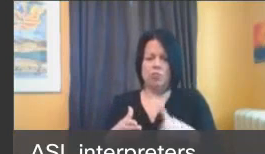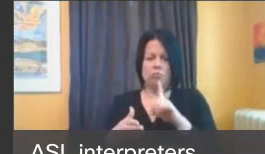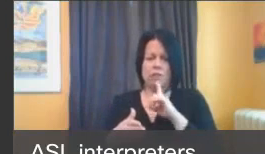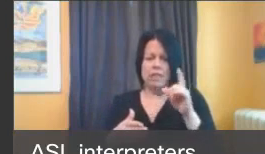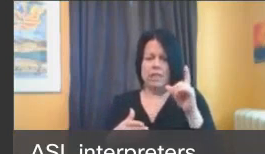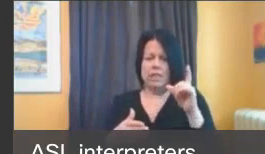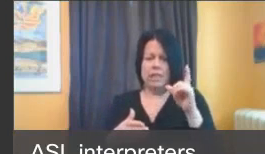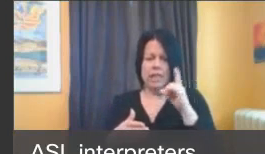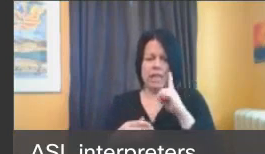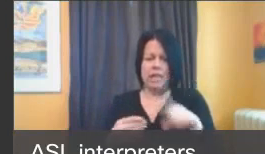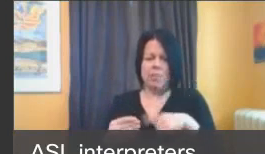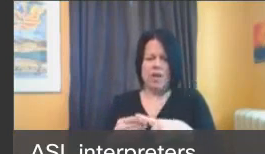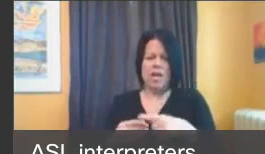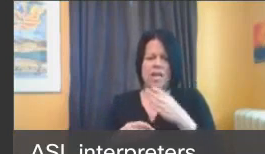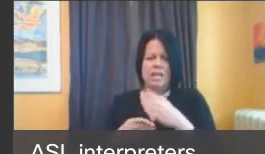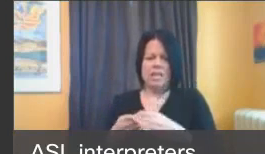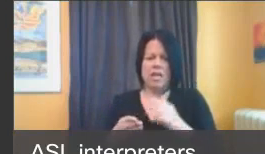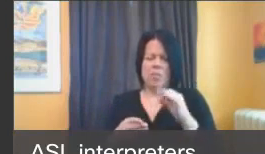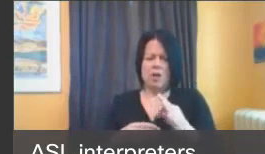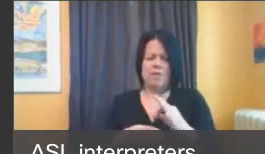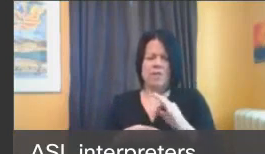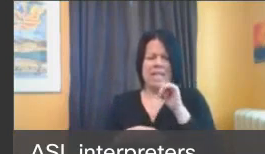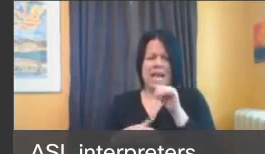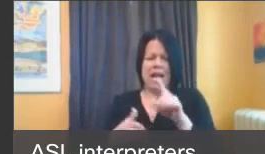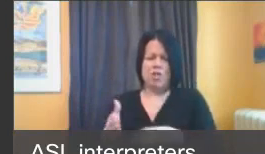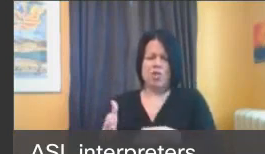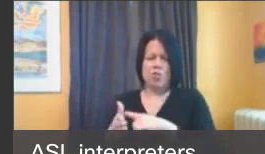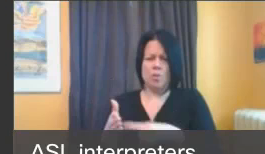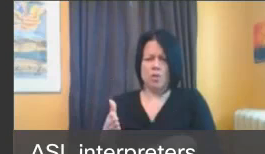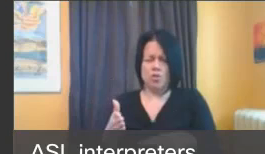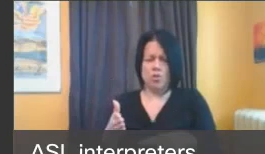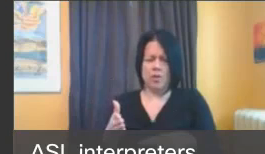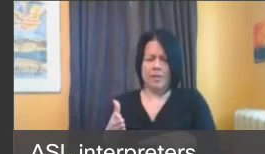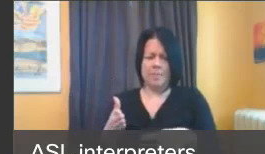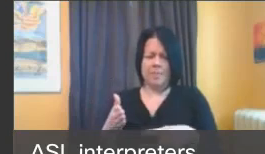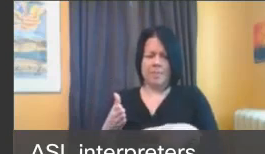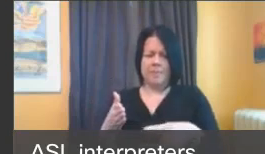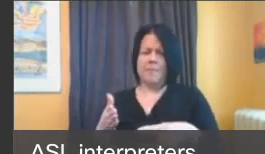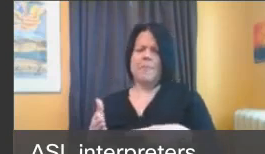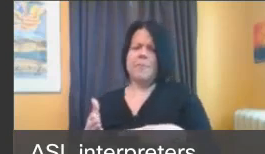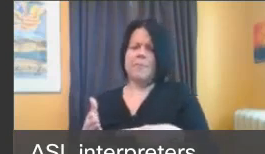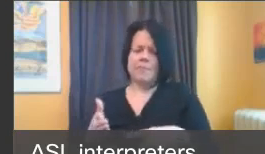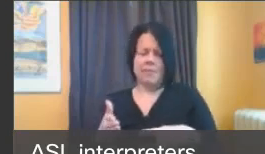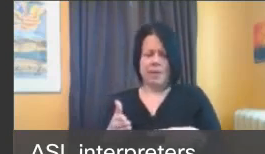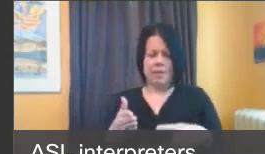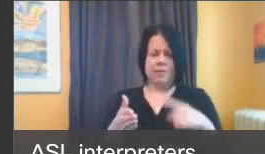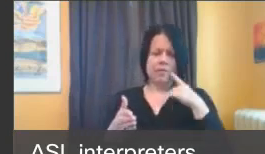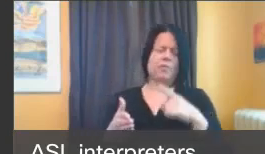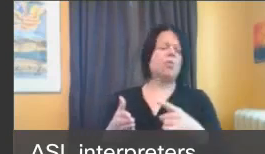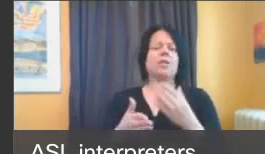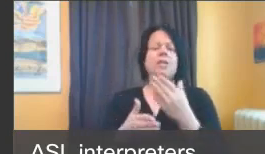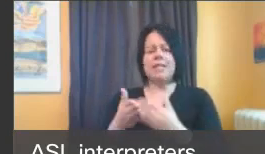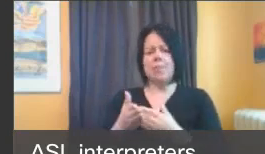the some of the, let's say, non-discriminatory nature of at least some of the push toward tightening up